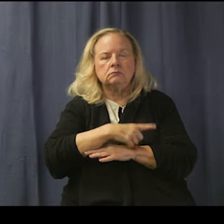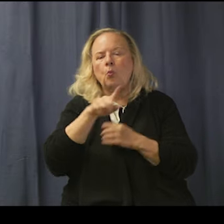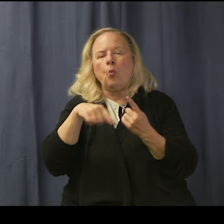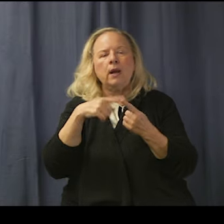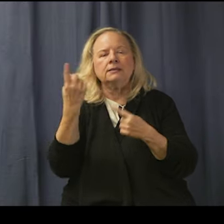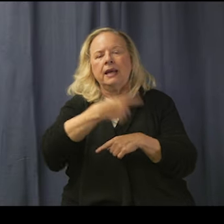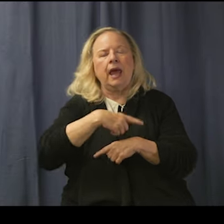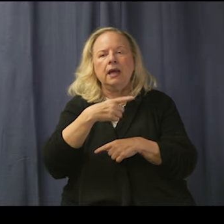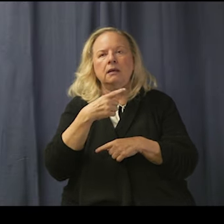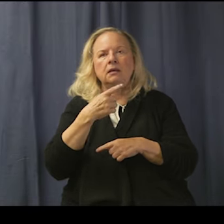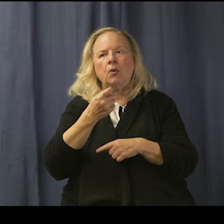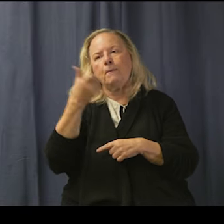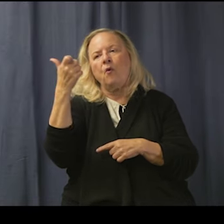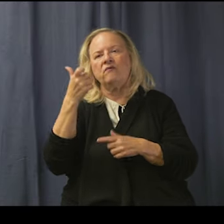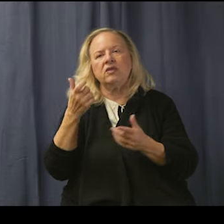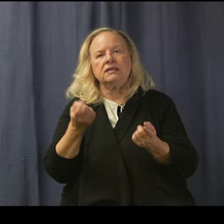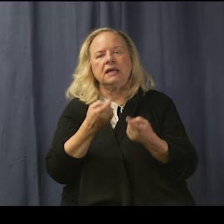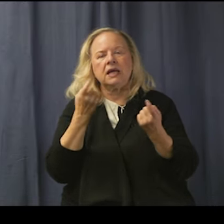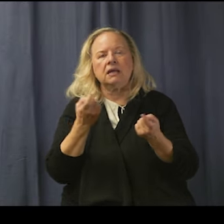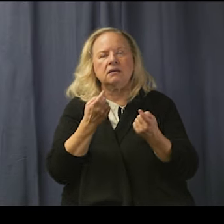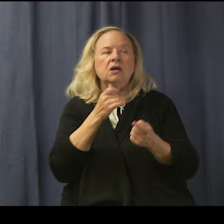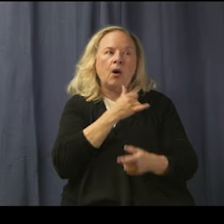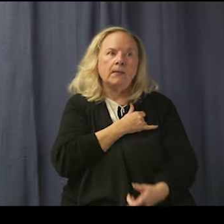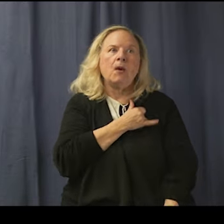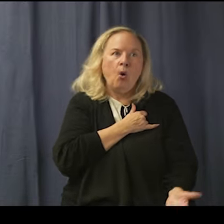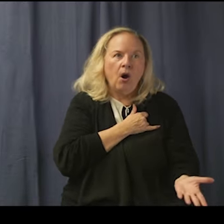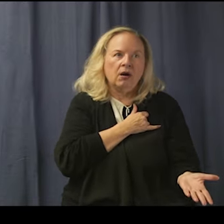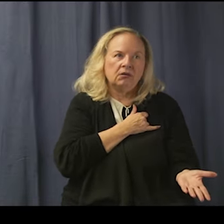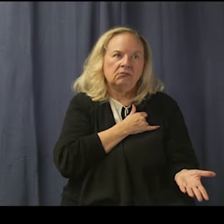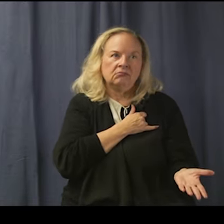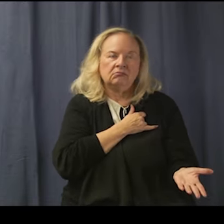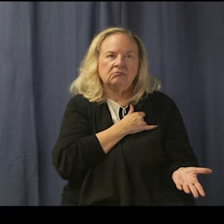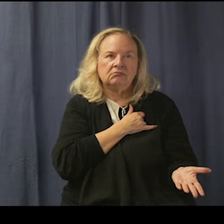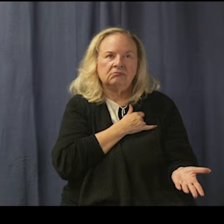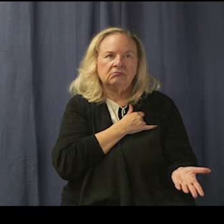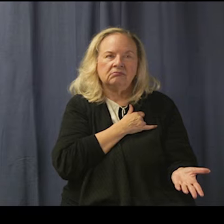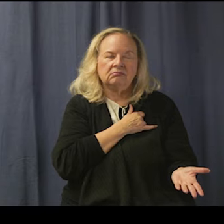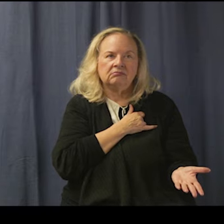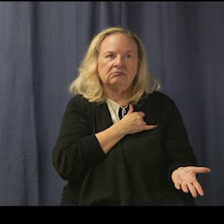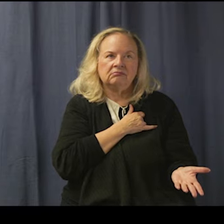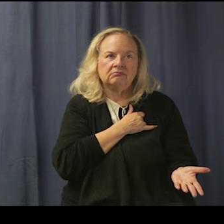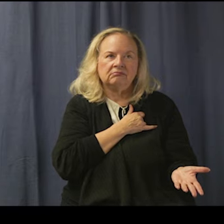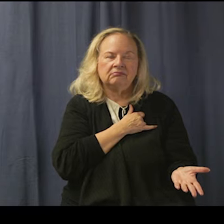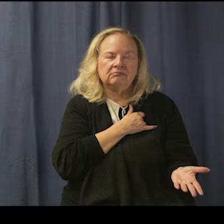that one day he'll remove the iniquity? Yom Kippur.